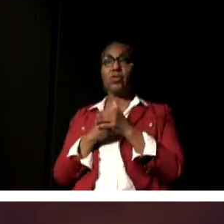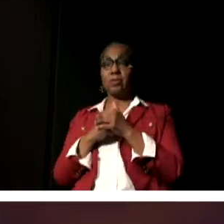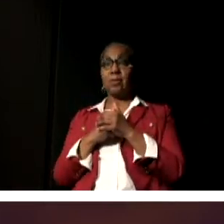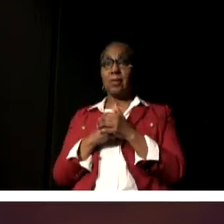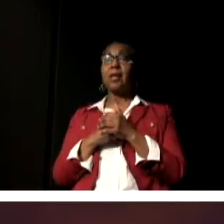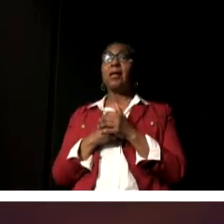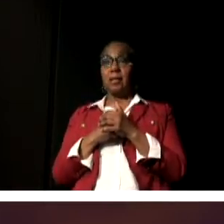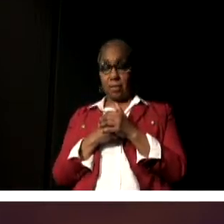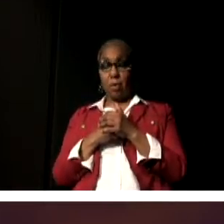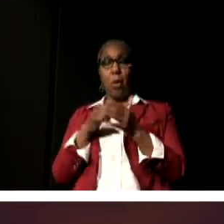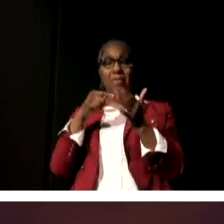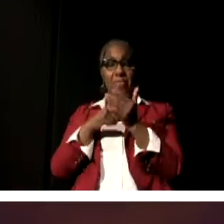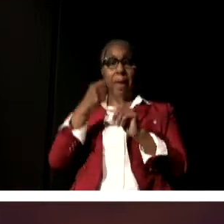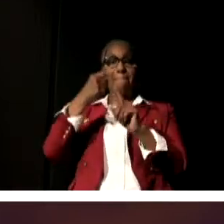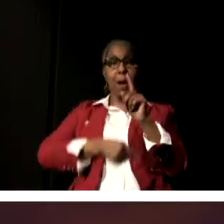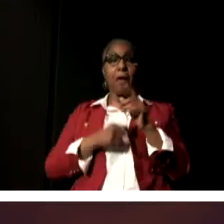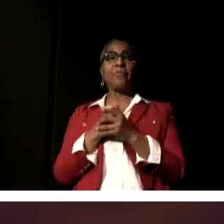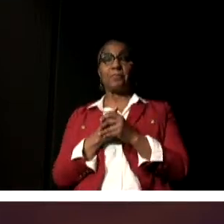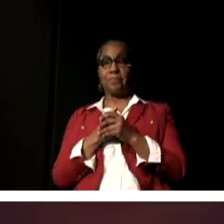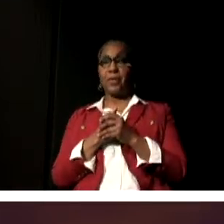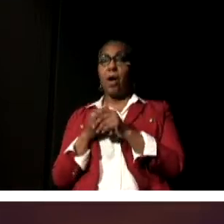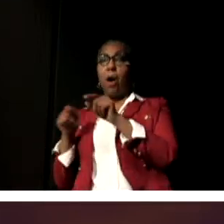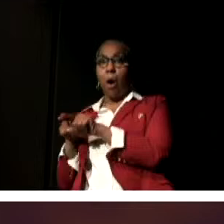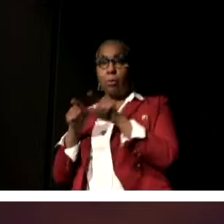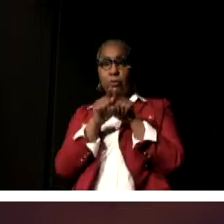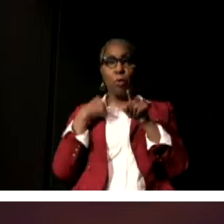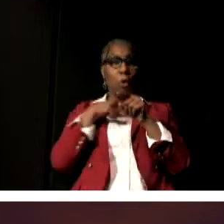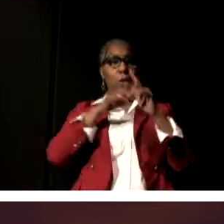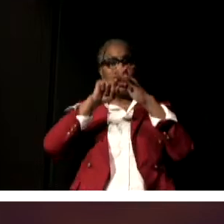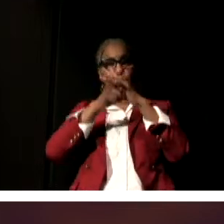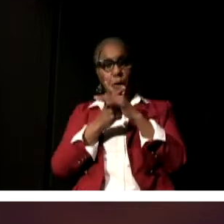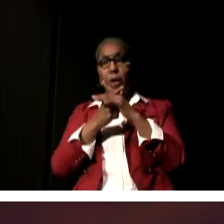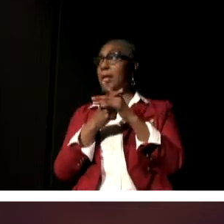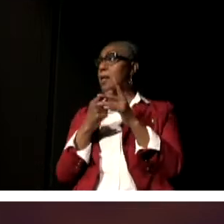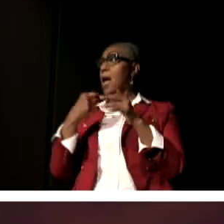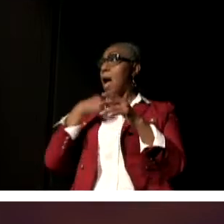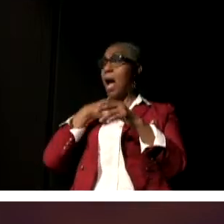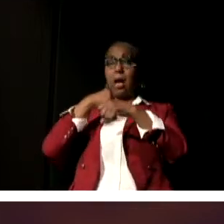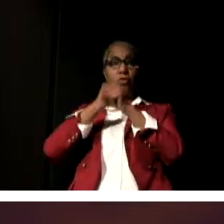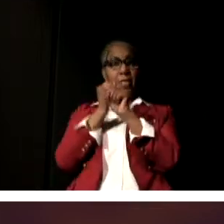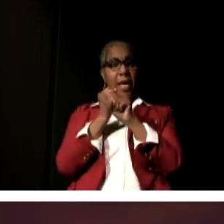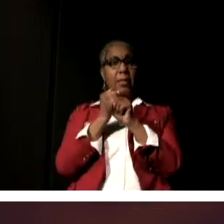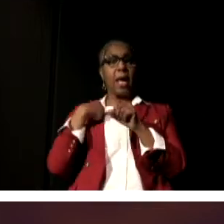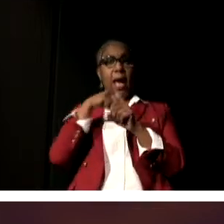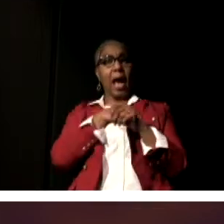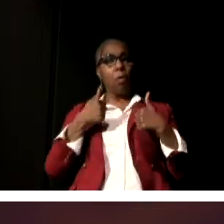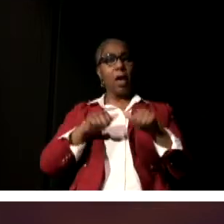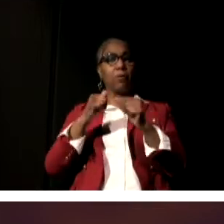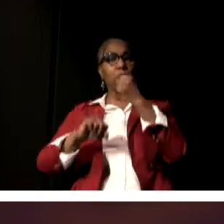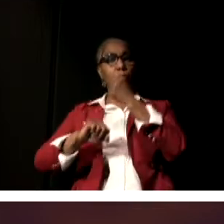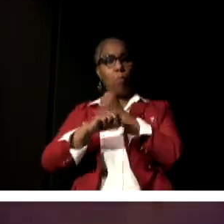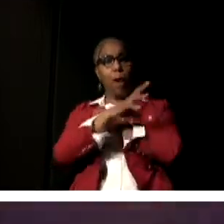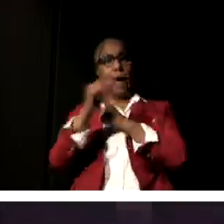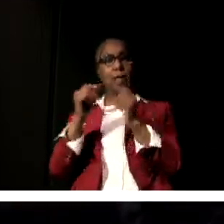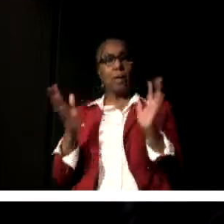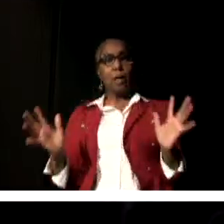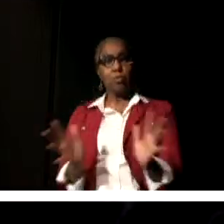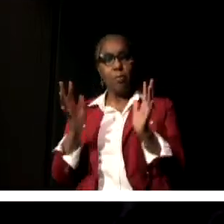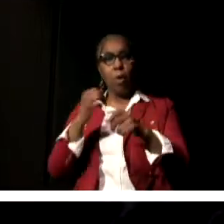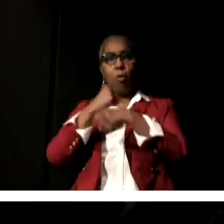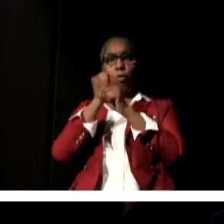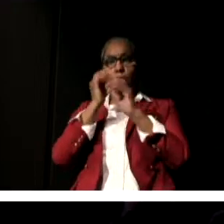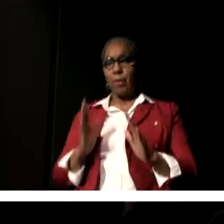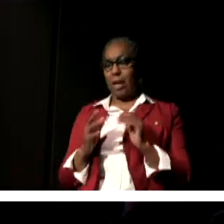live this month. We are also launching iCreate, our effort to support and promote creatives